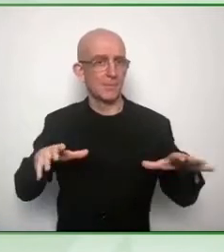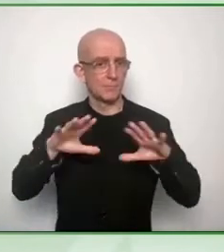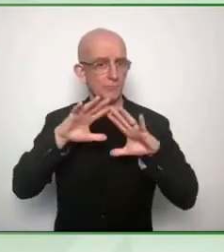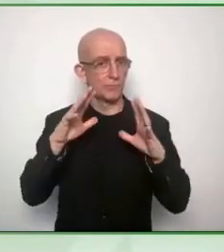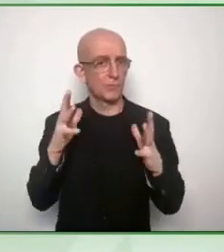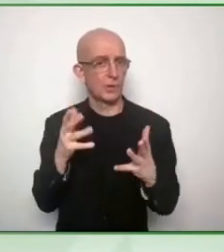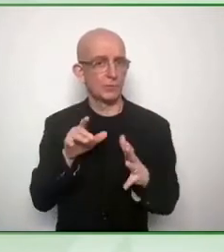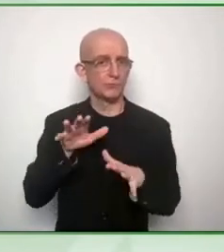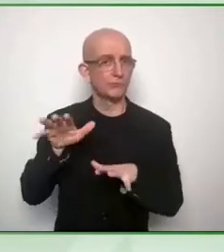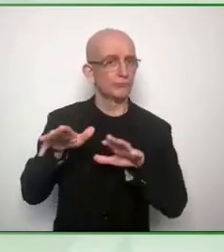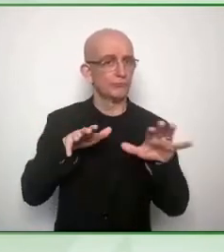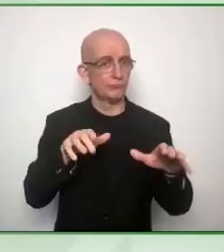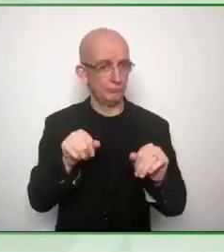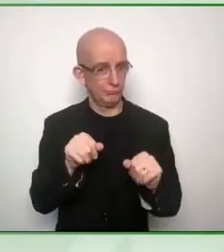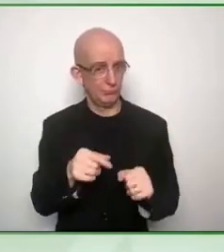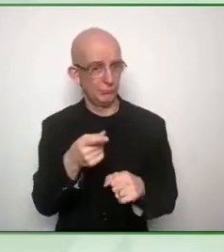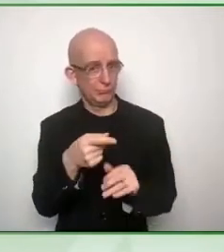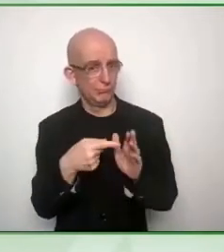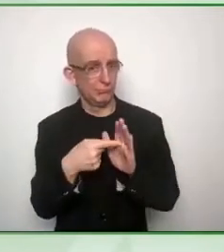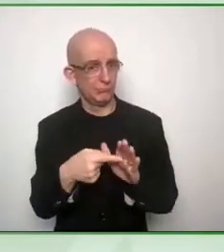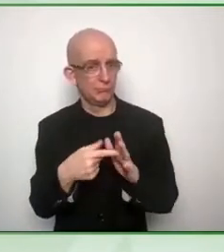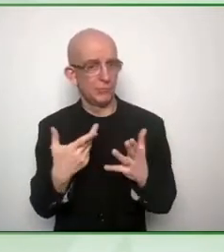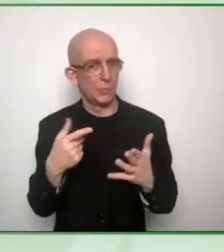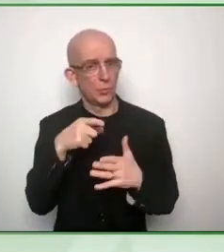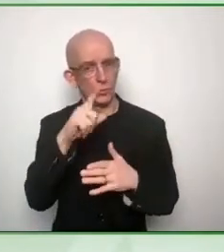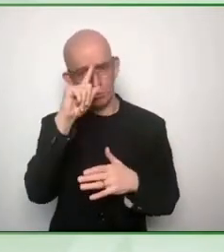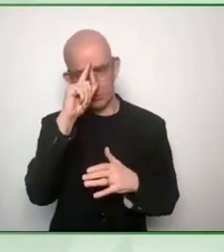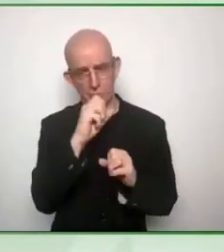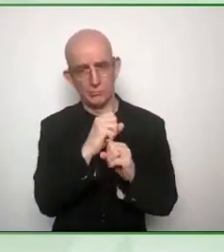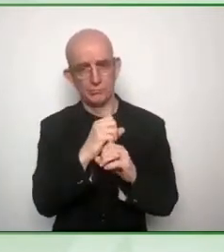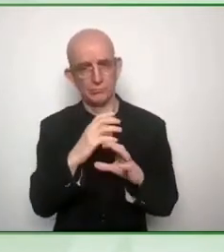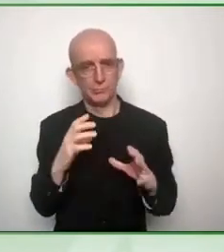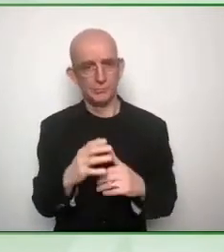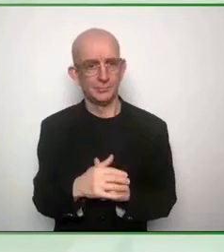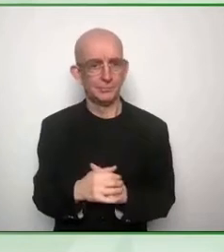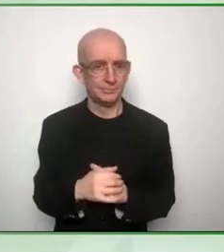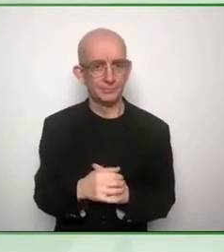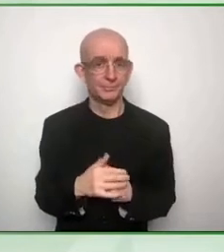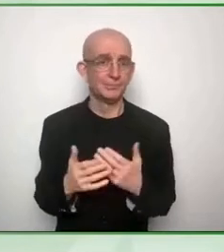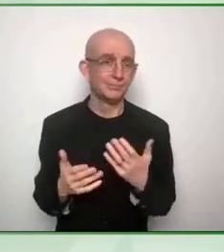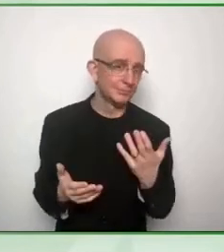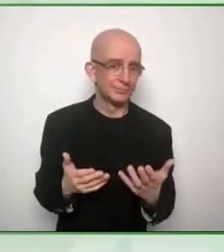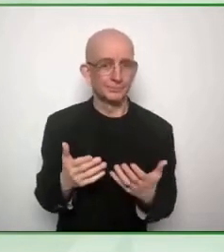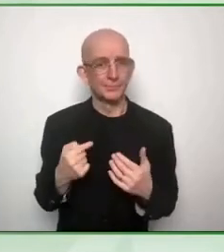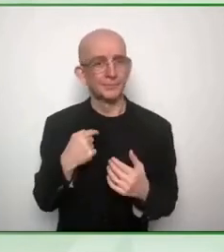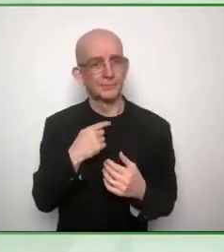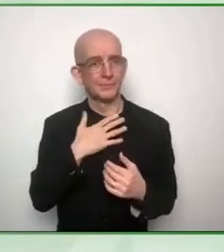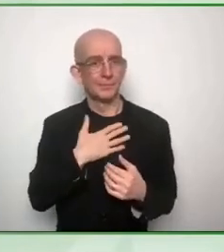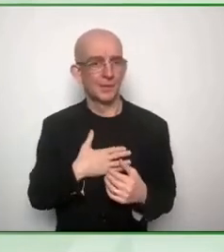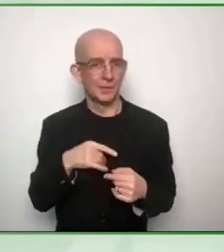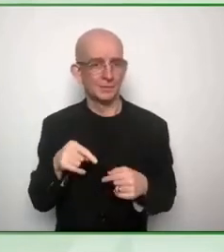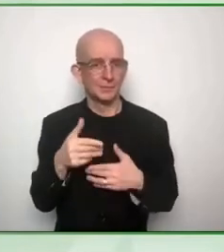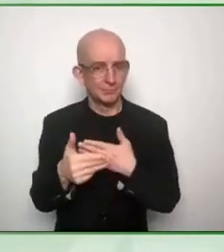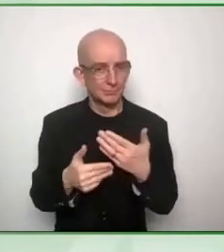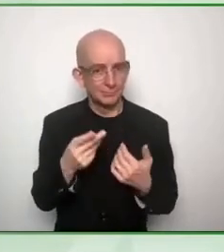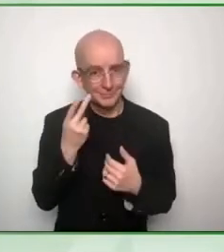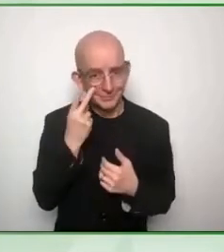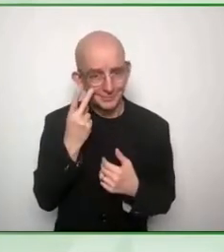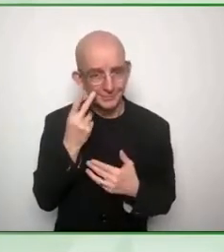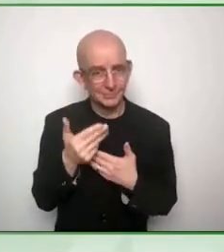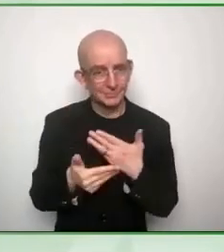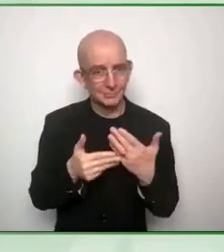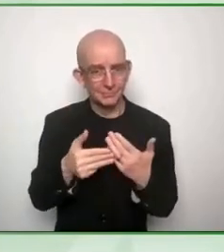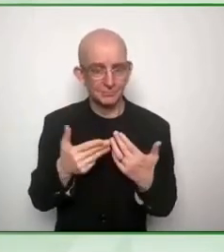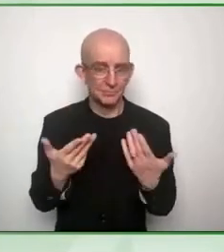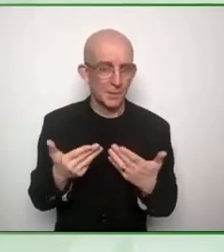or prove value internationally if there is international demand, and use that international demand to feed success in South Africa.